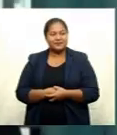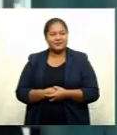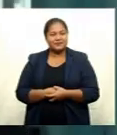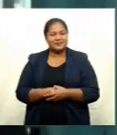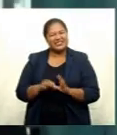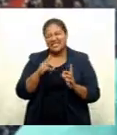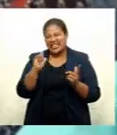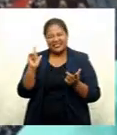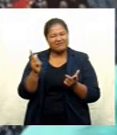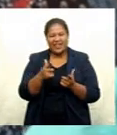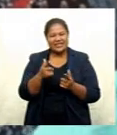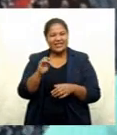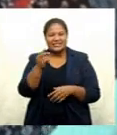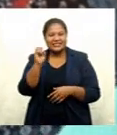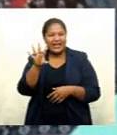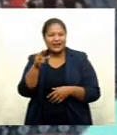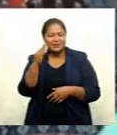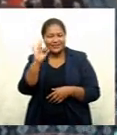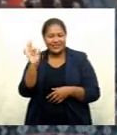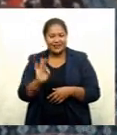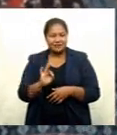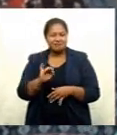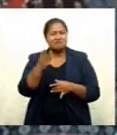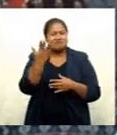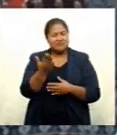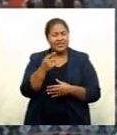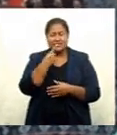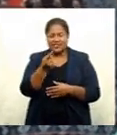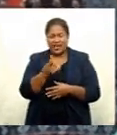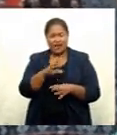less than 10%. Samarisina says Fiji is